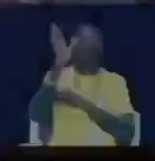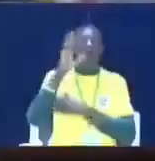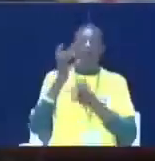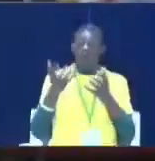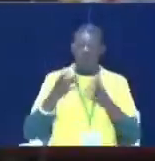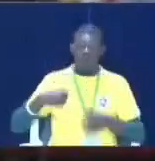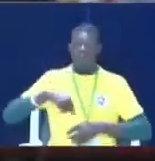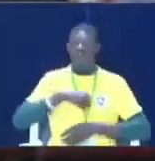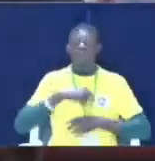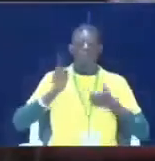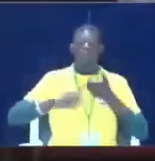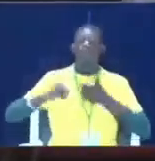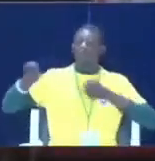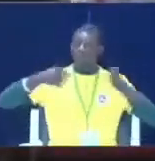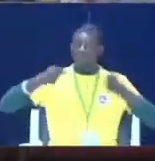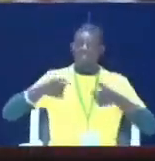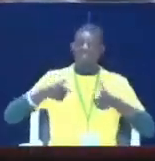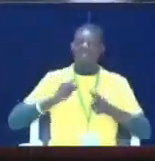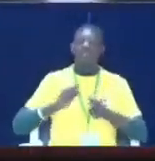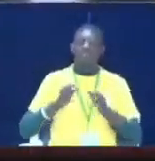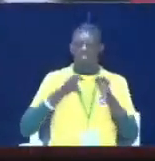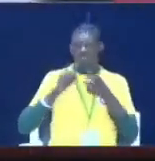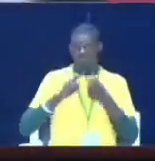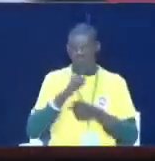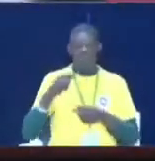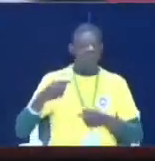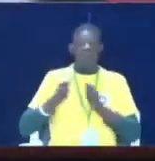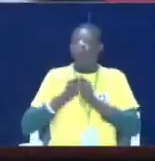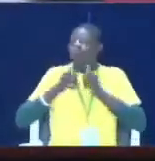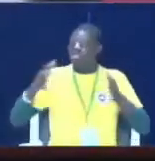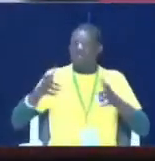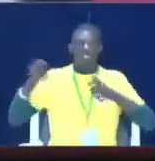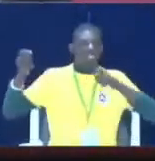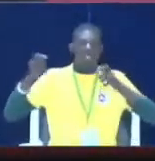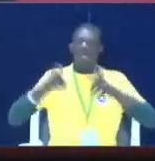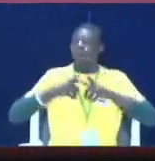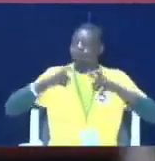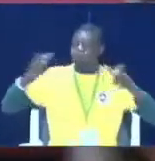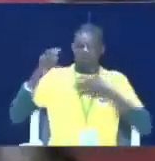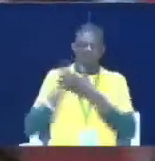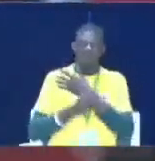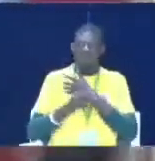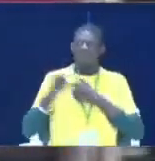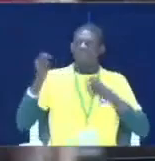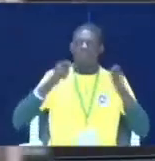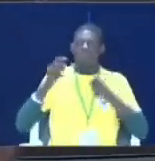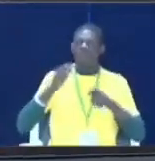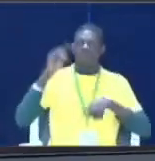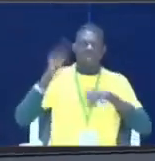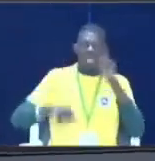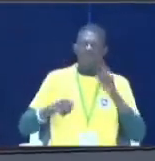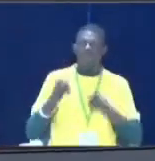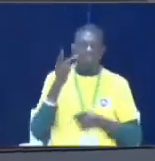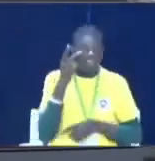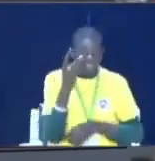to dominate. And let me help us understand. Without enlargement, dominion is not in view.